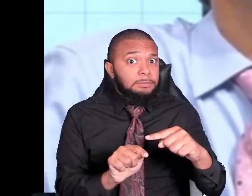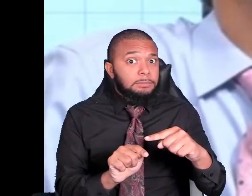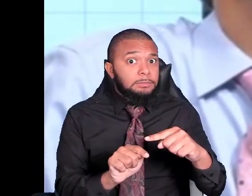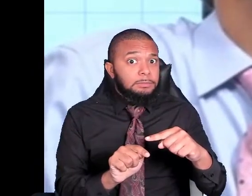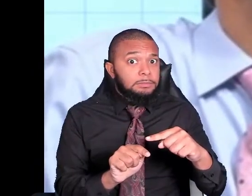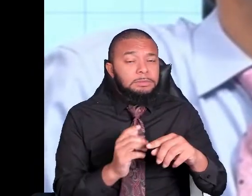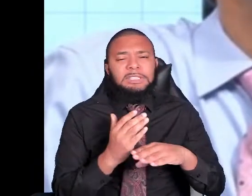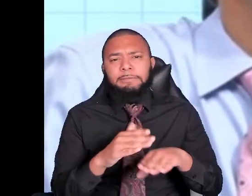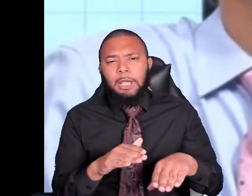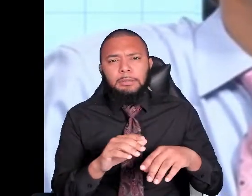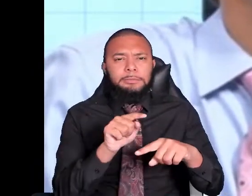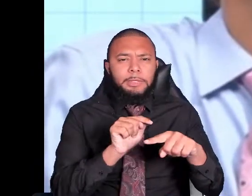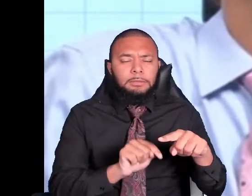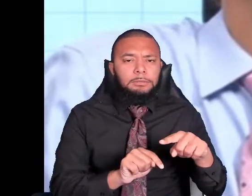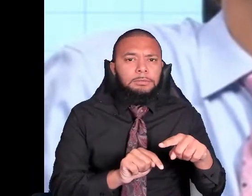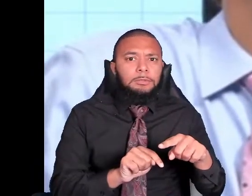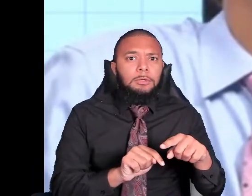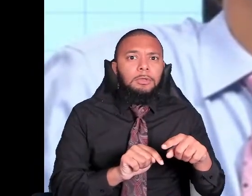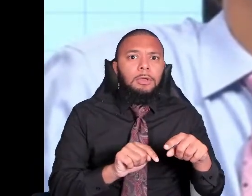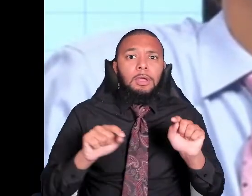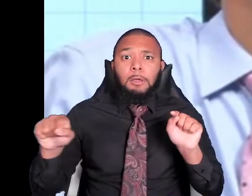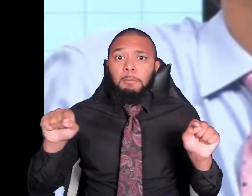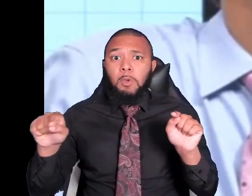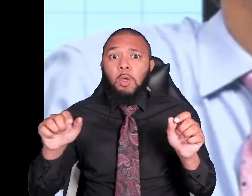both sides by a negative number,